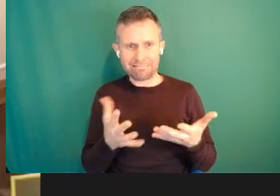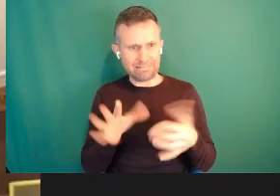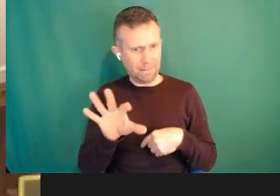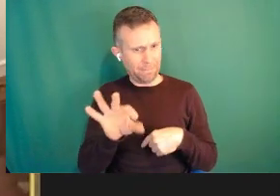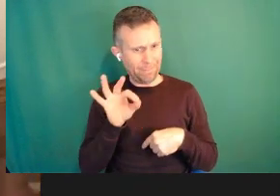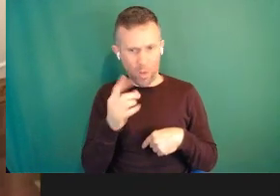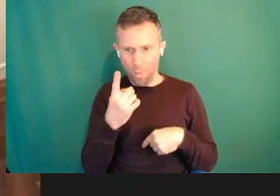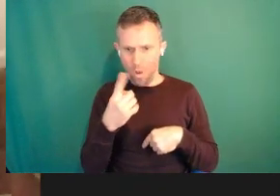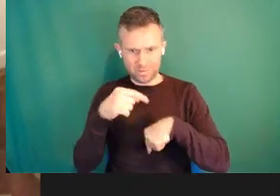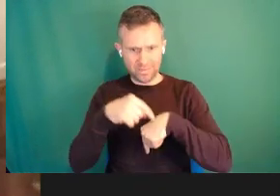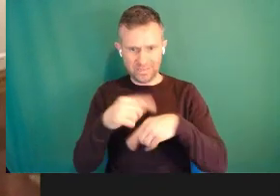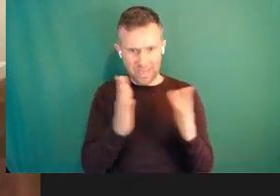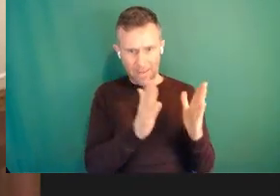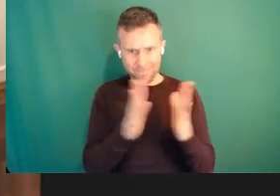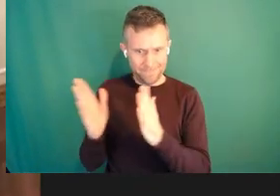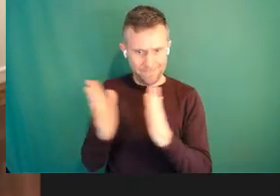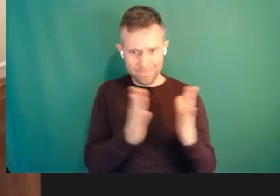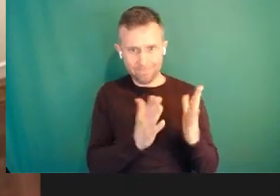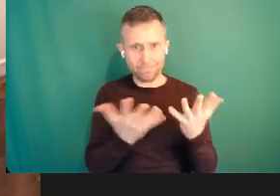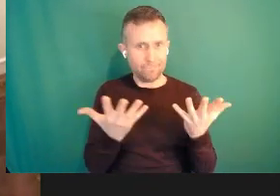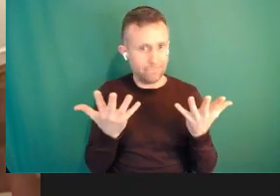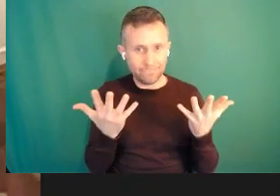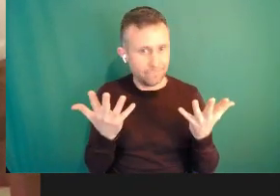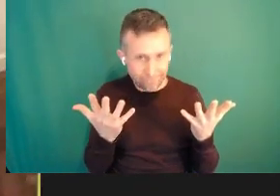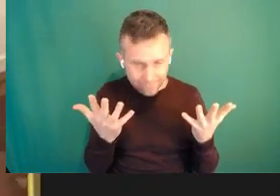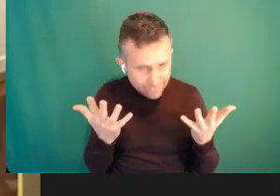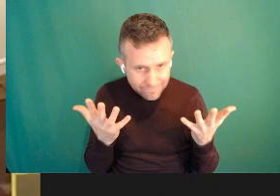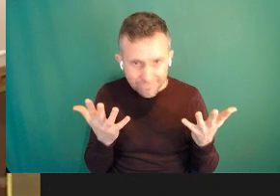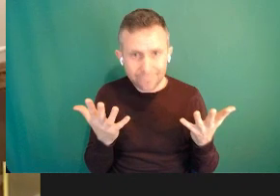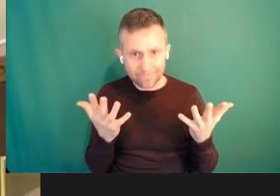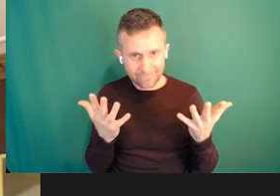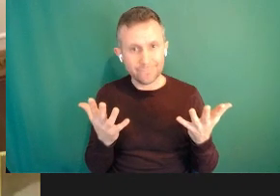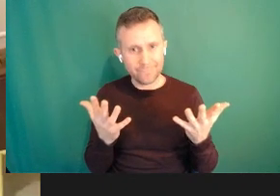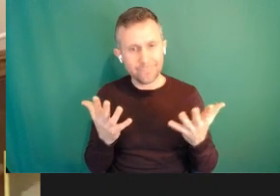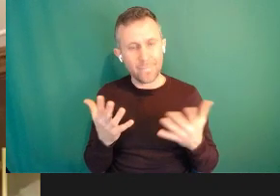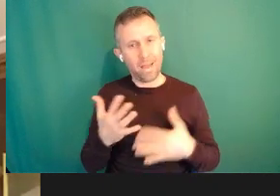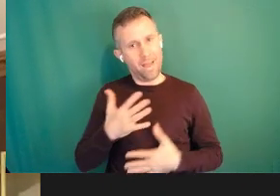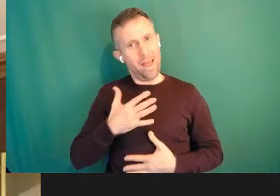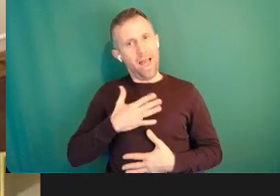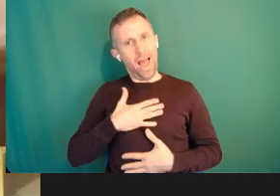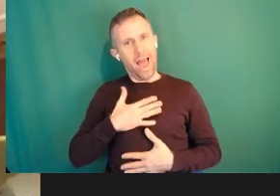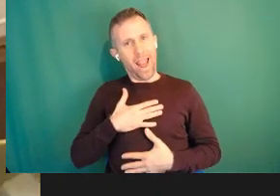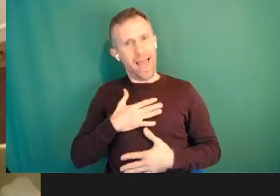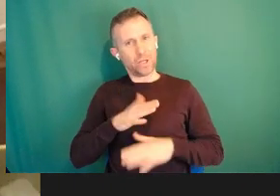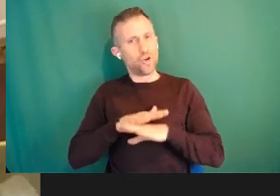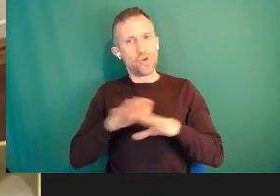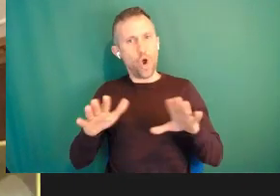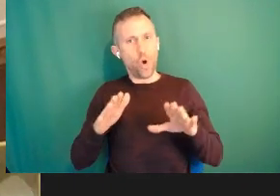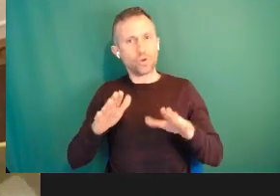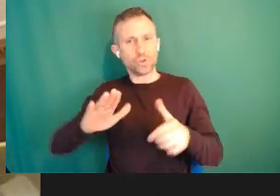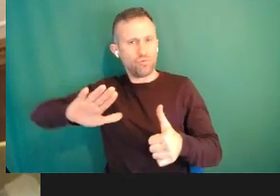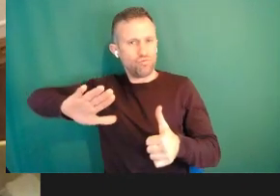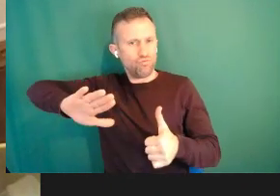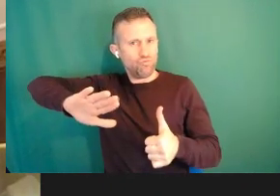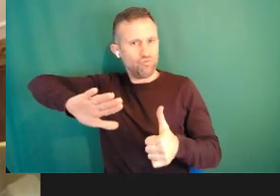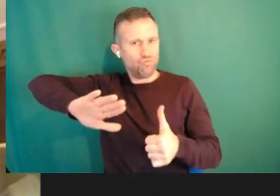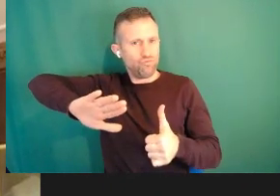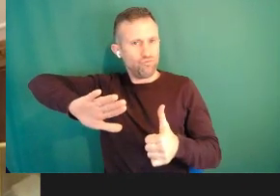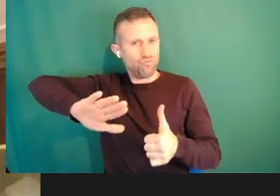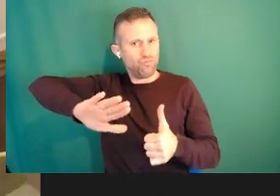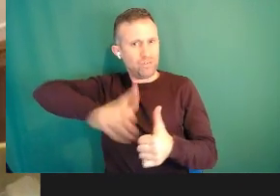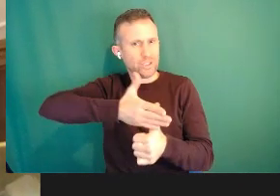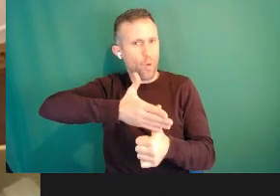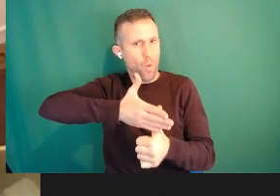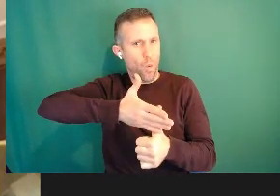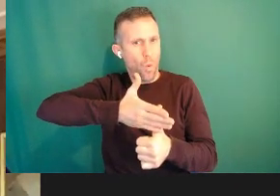But we will conserve the manor house. So we'll restore it, not restore it, conserve it, so that it's